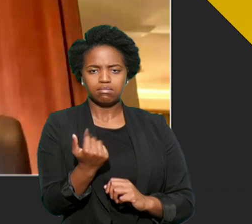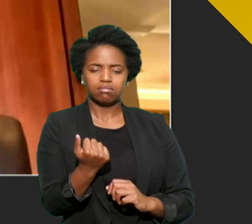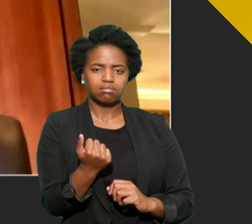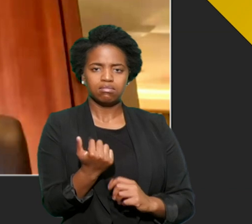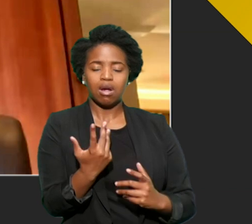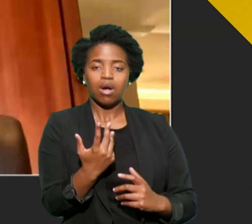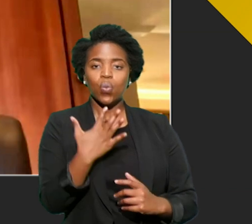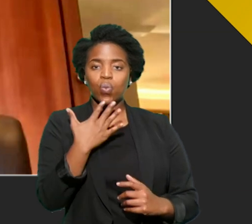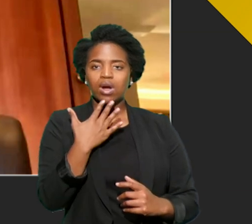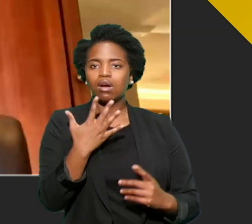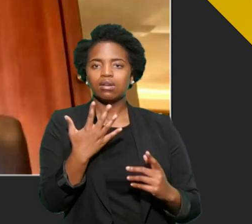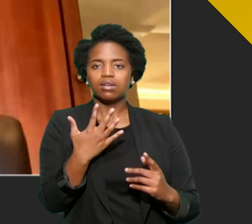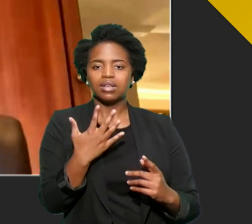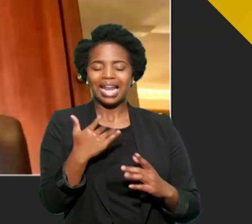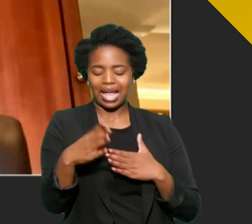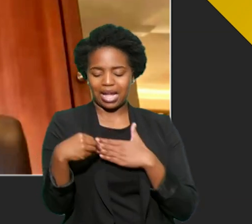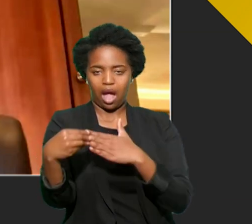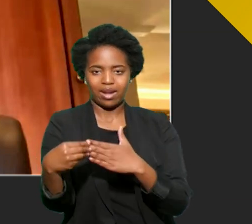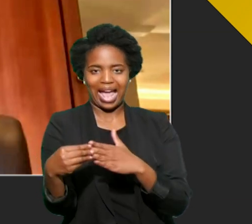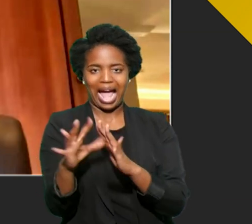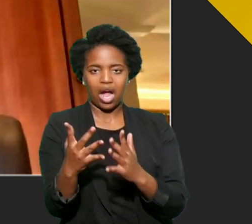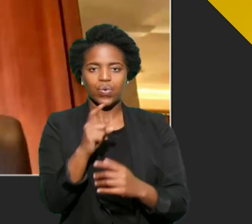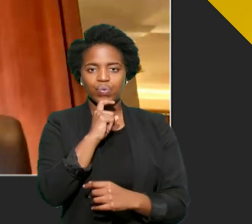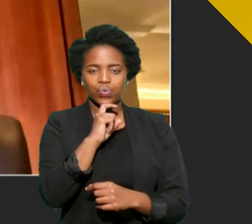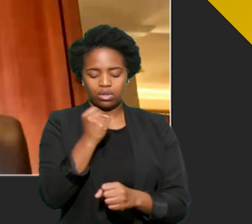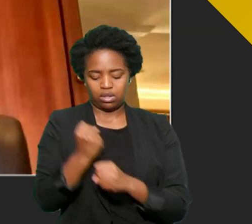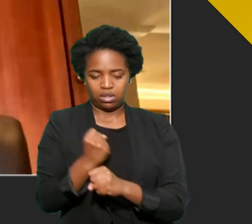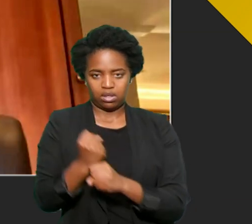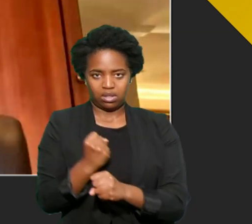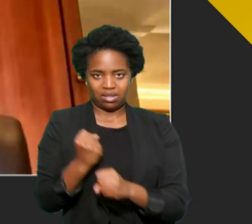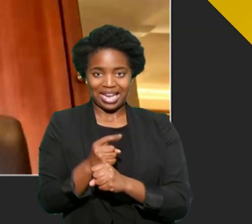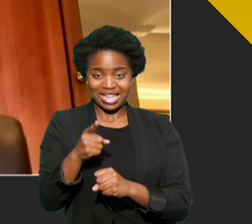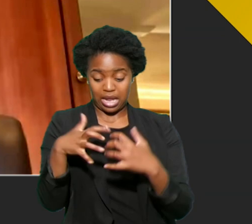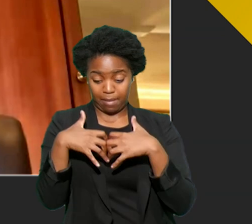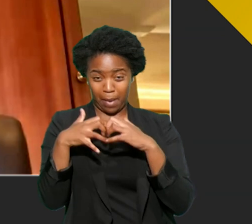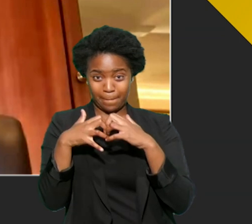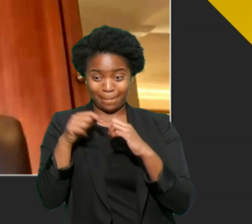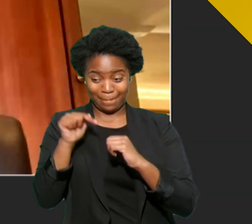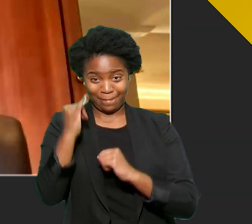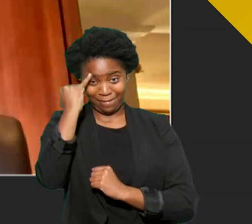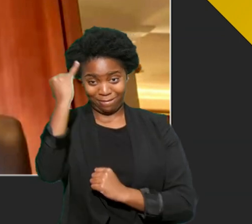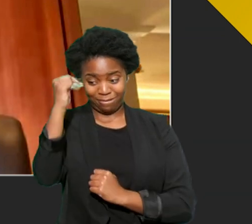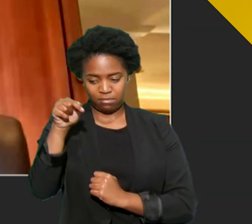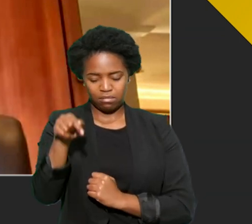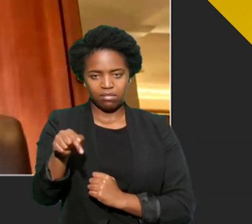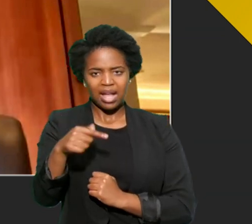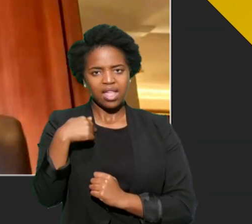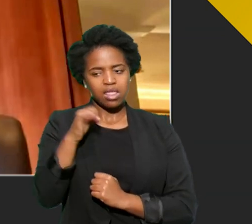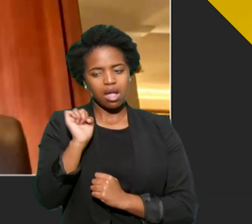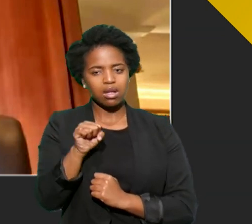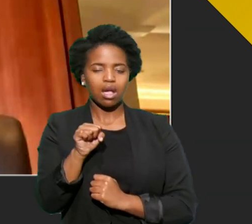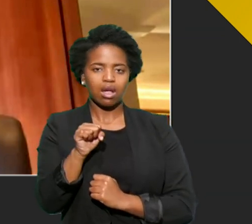patents is basically a right that is given to an inventor to exploit